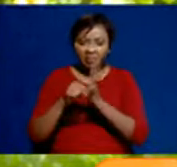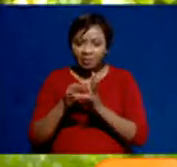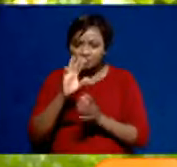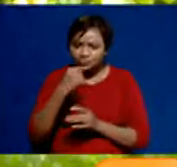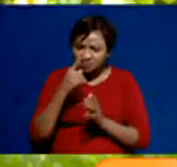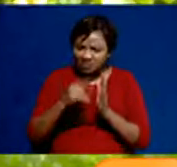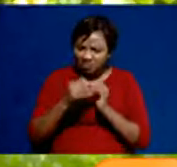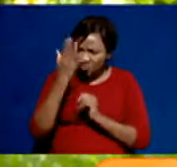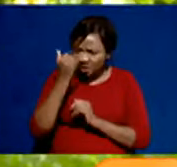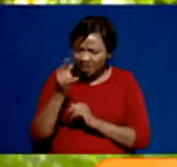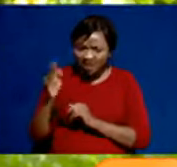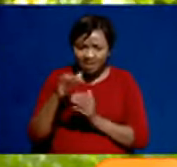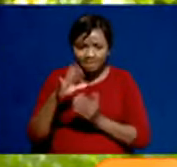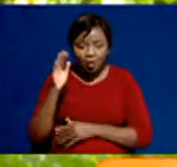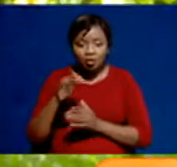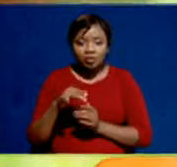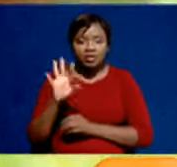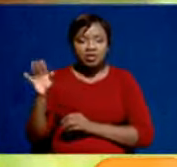borrowed more than?